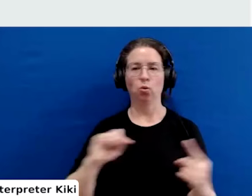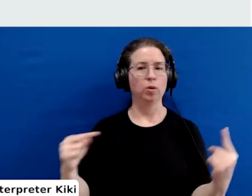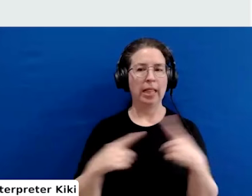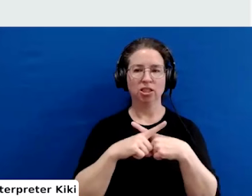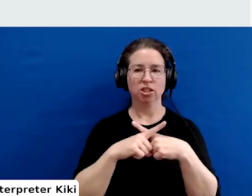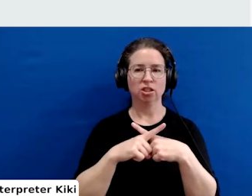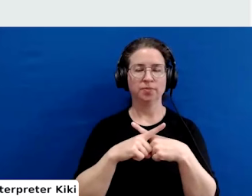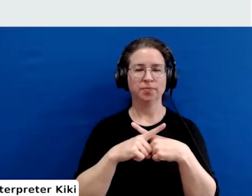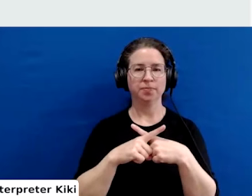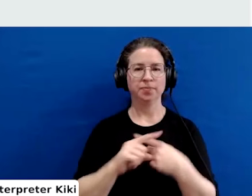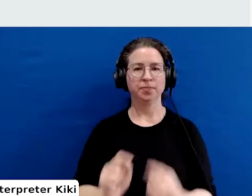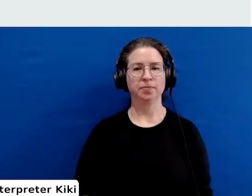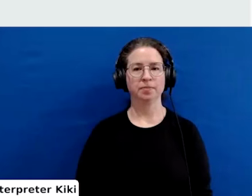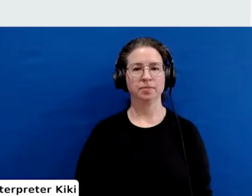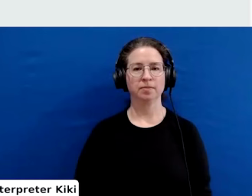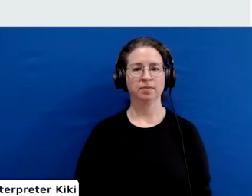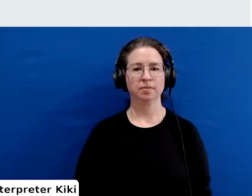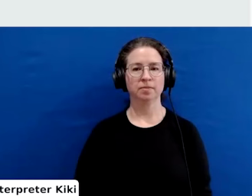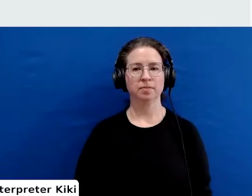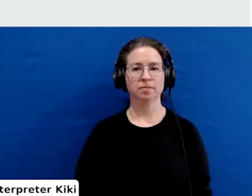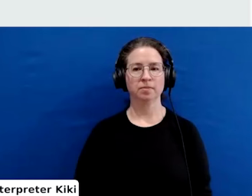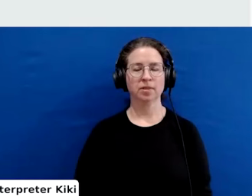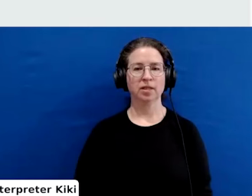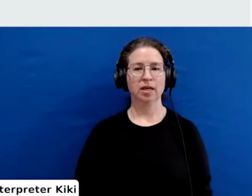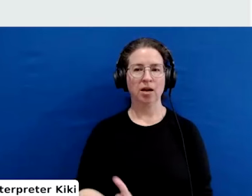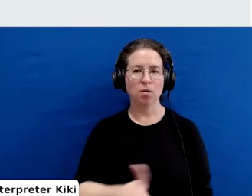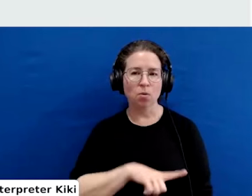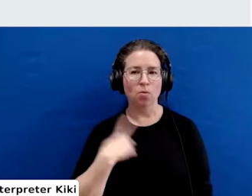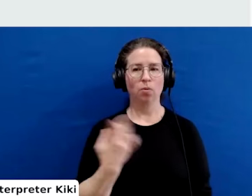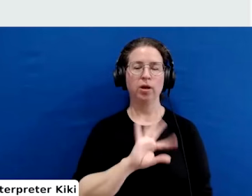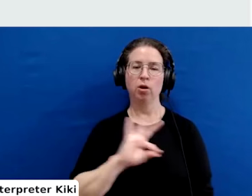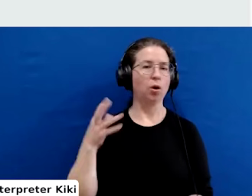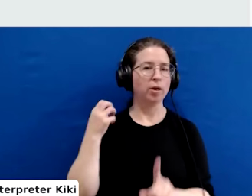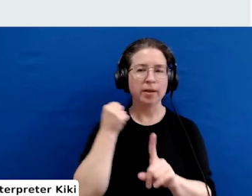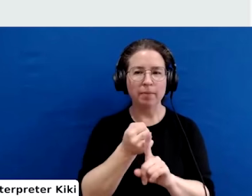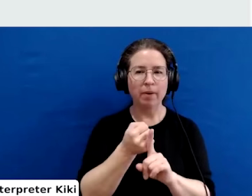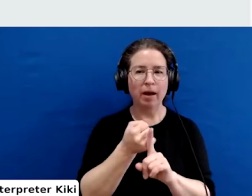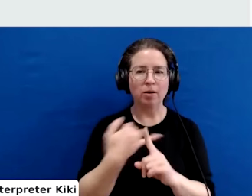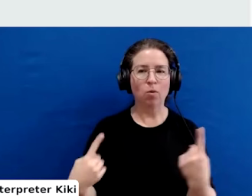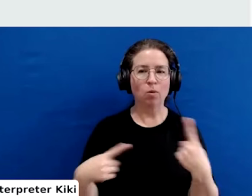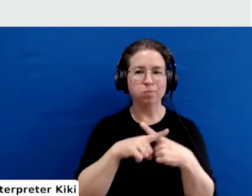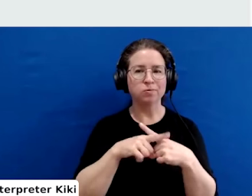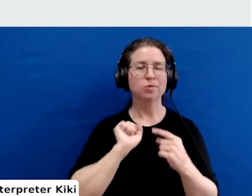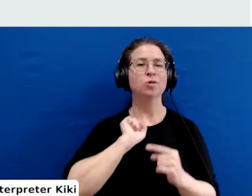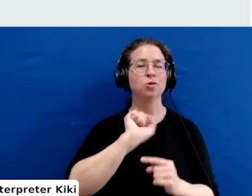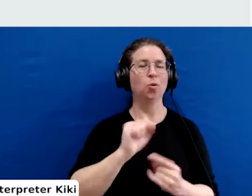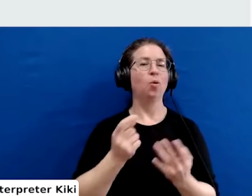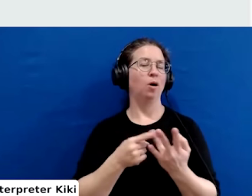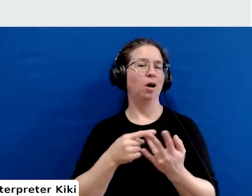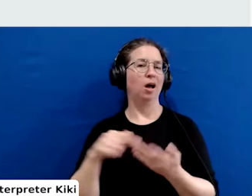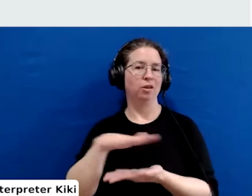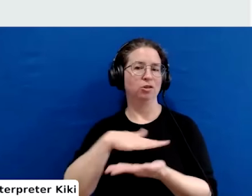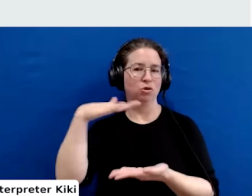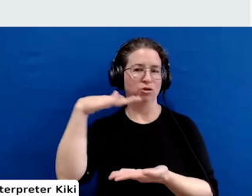hold concurrently, and that the Elevate scholarship will not impact or contradict your eligibility for that second